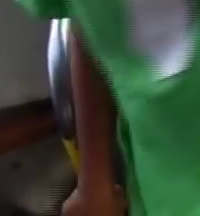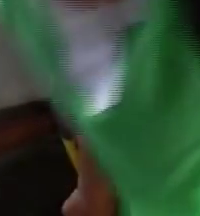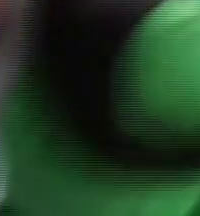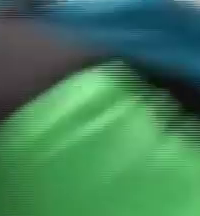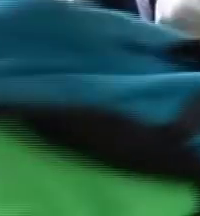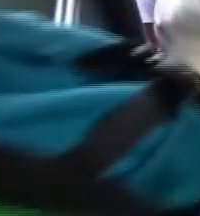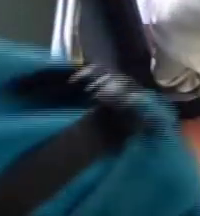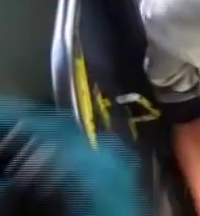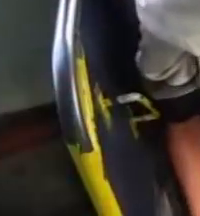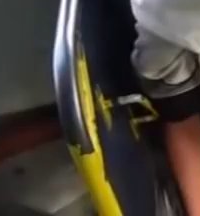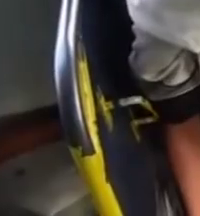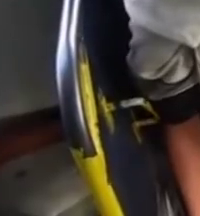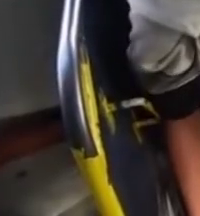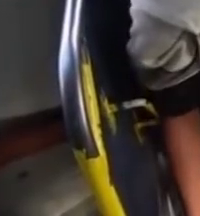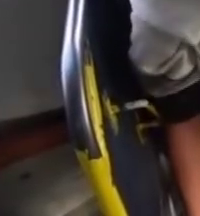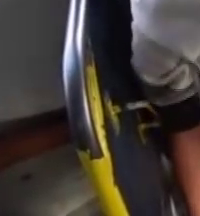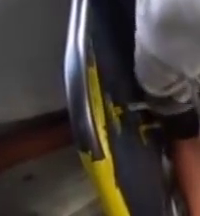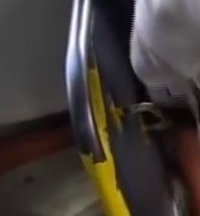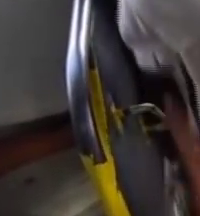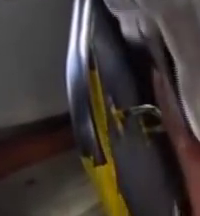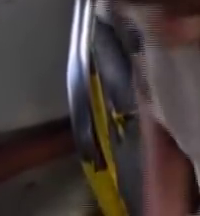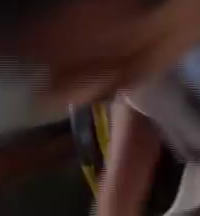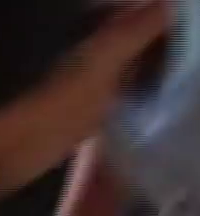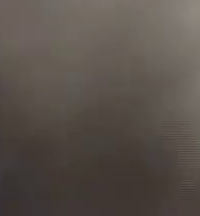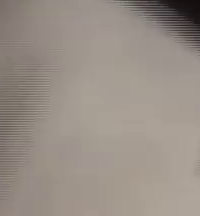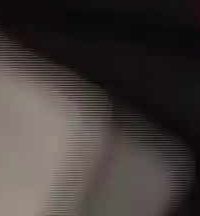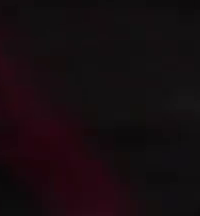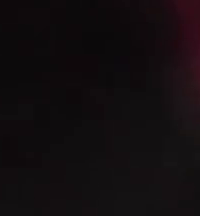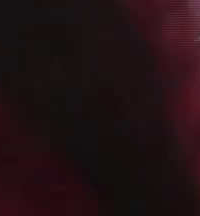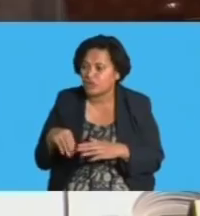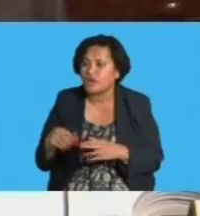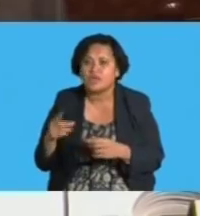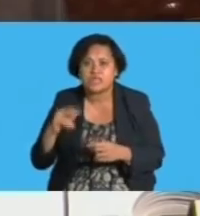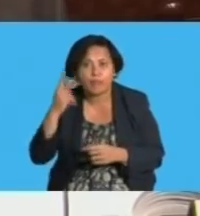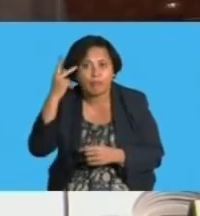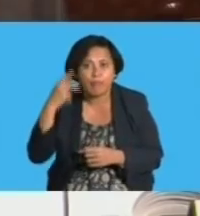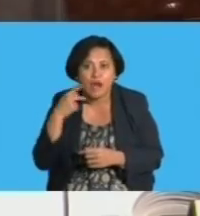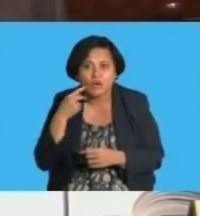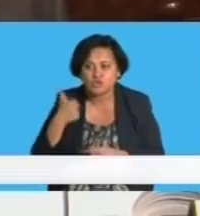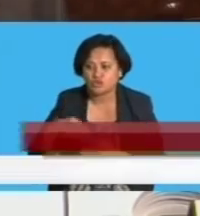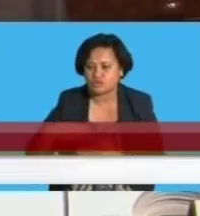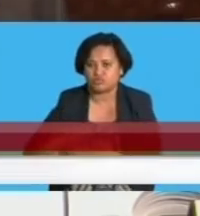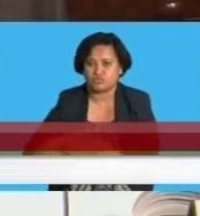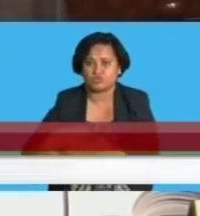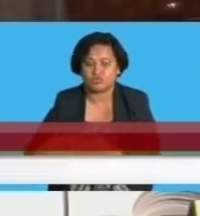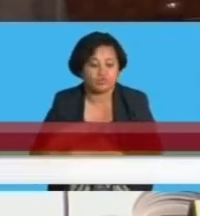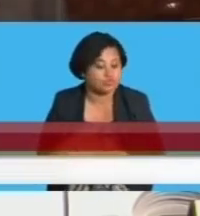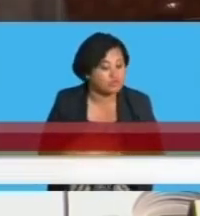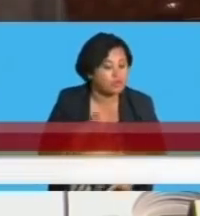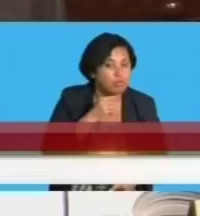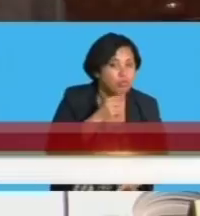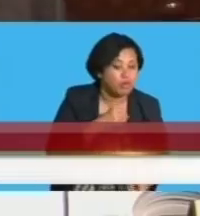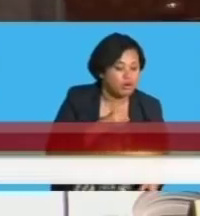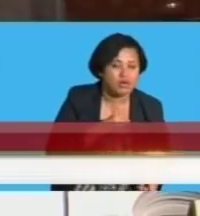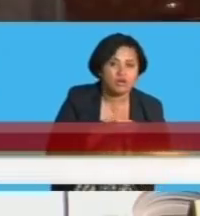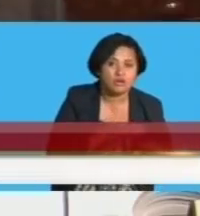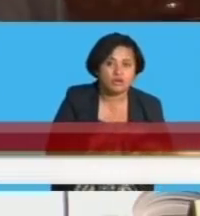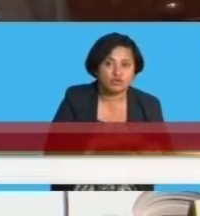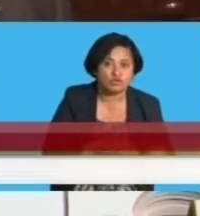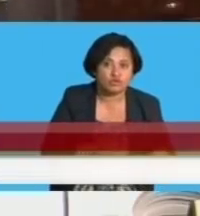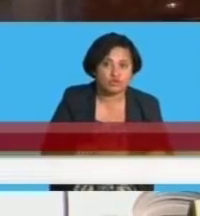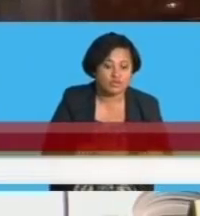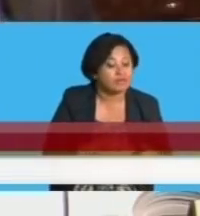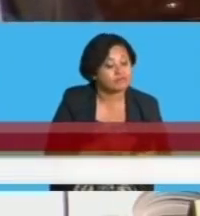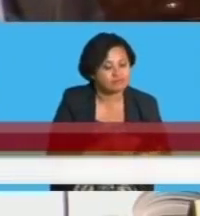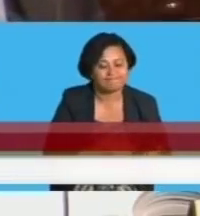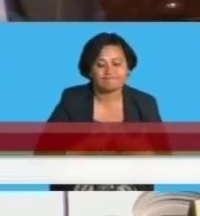continues. We found out that the program is currently being abused by some parents who are using their students' bus fare cards, and even through the